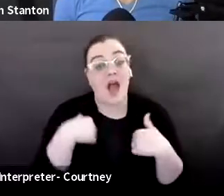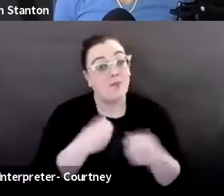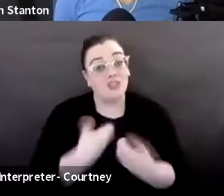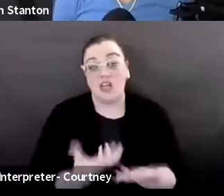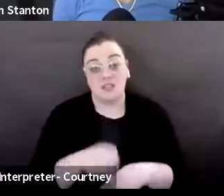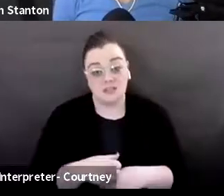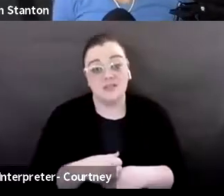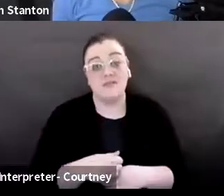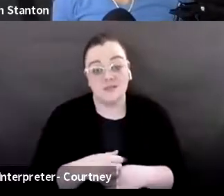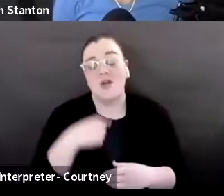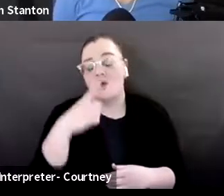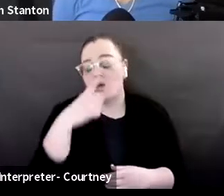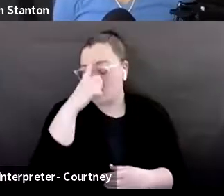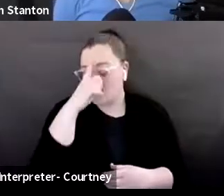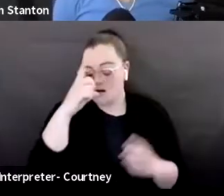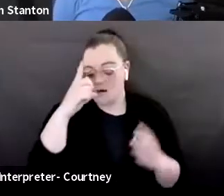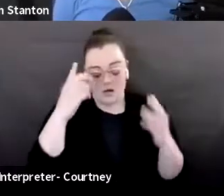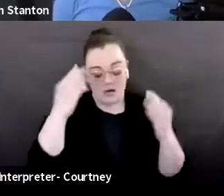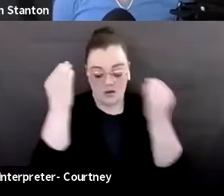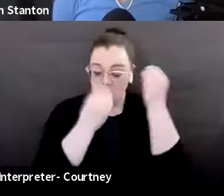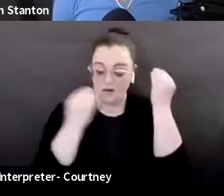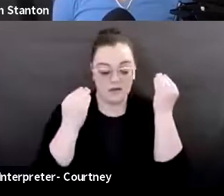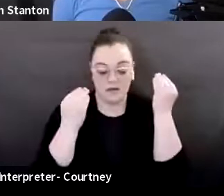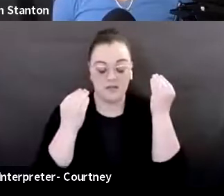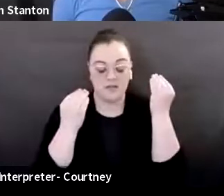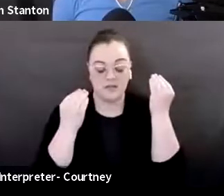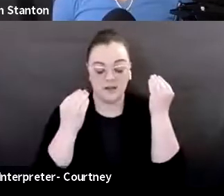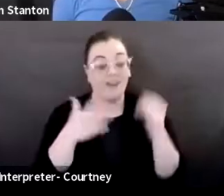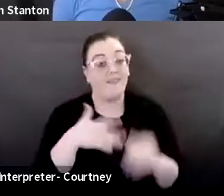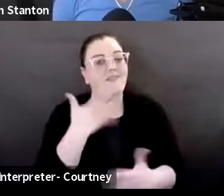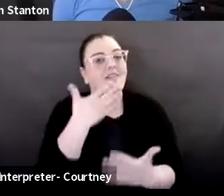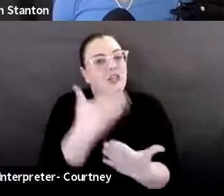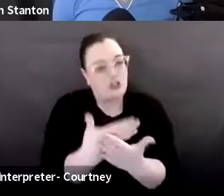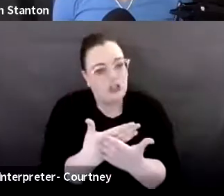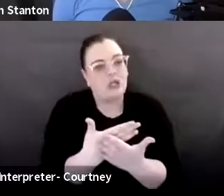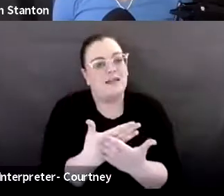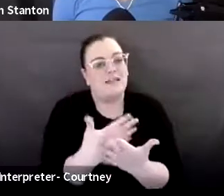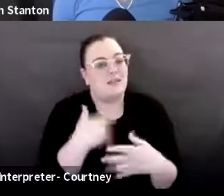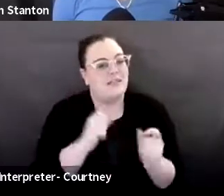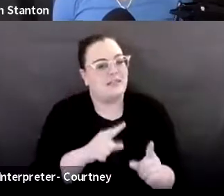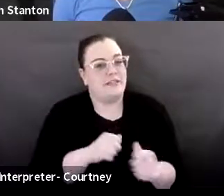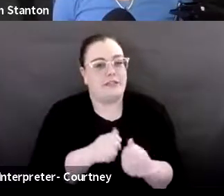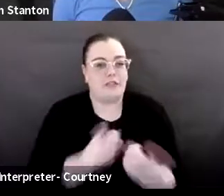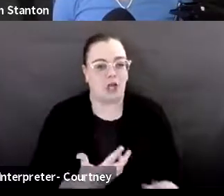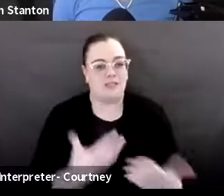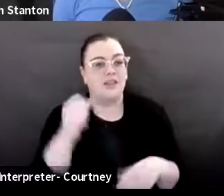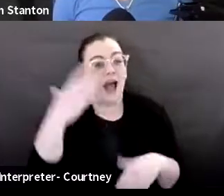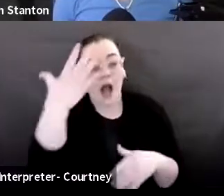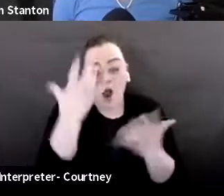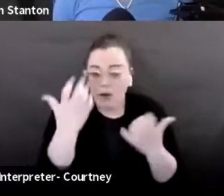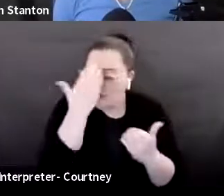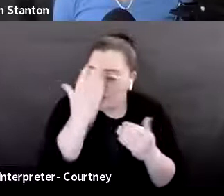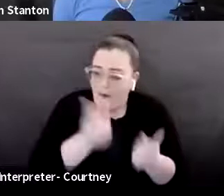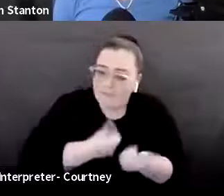And I think to myself, I lay down on my bed and I think, it feels good to be spent. I want to know that I spent this